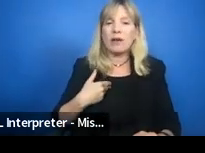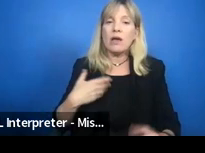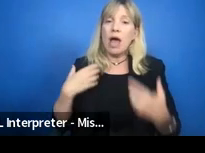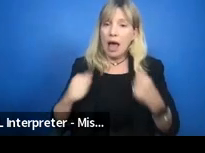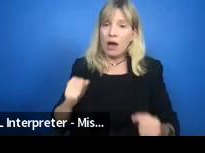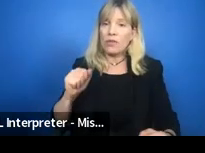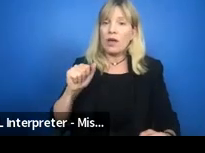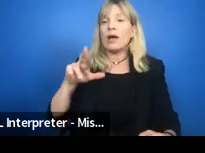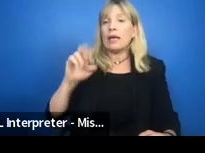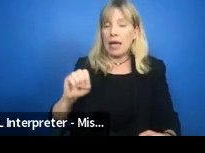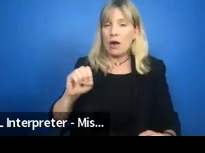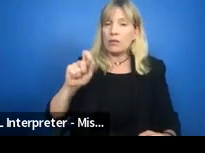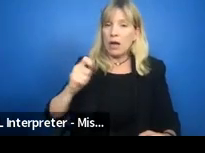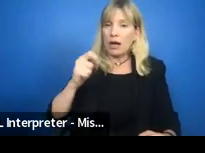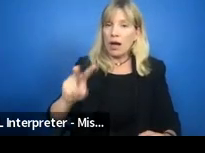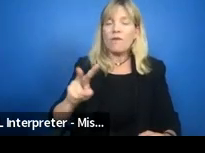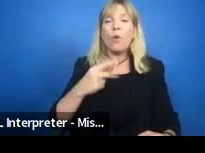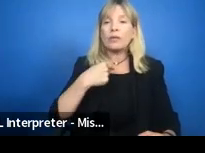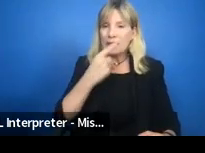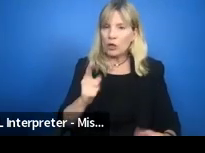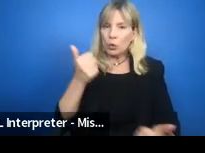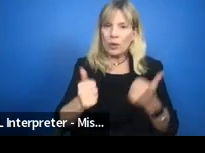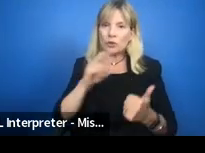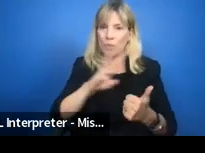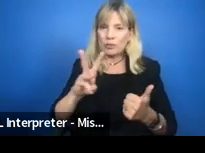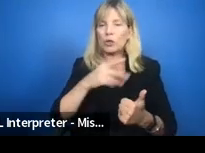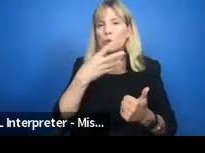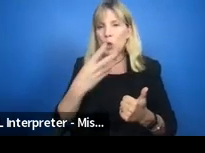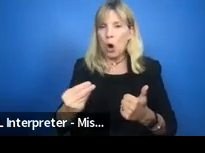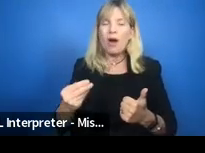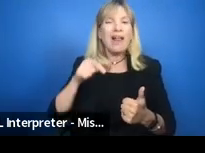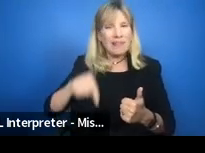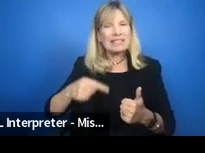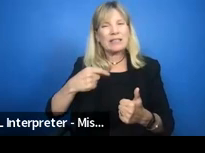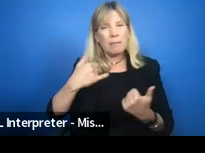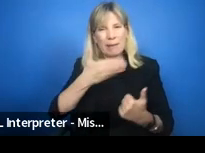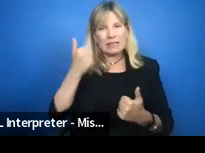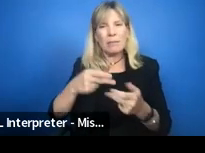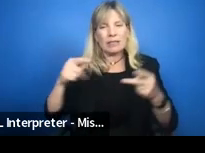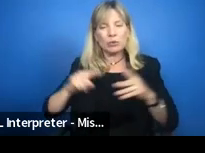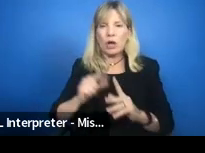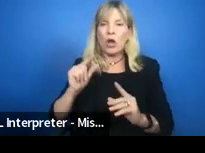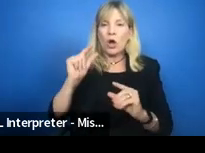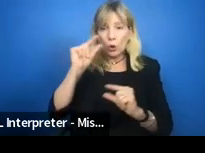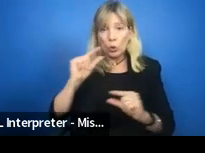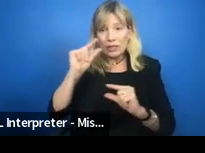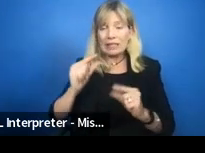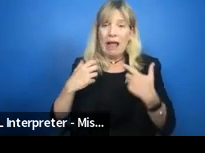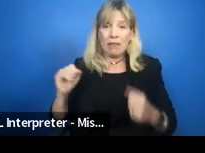Healthcare.gov will direct you to the right website. So it's still the best place to start. Googling health